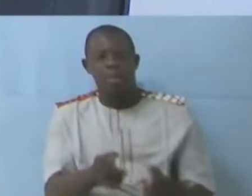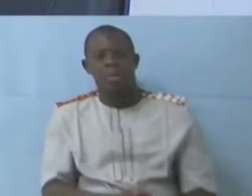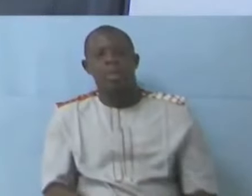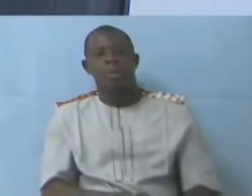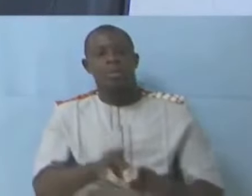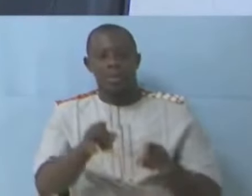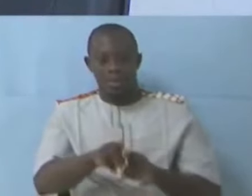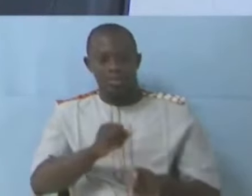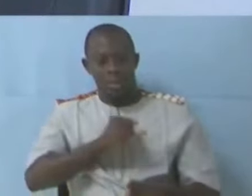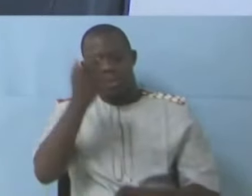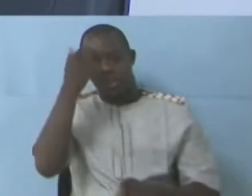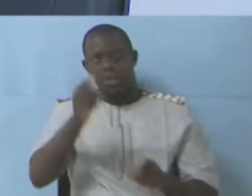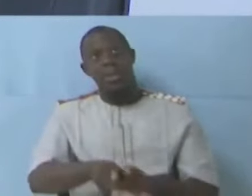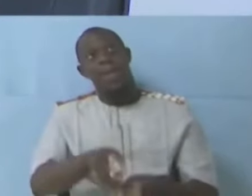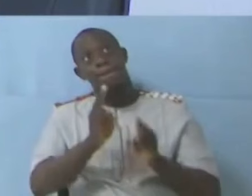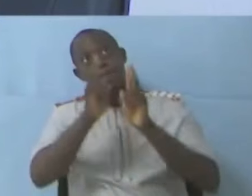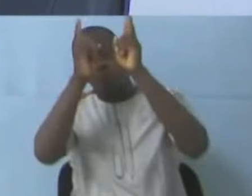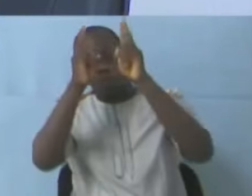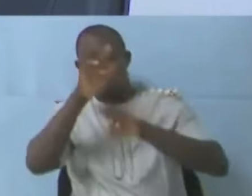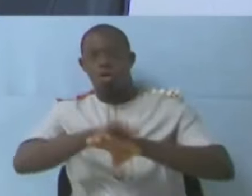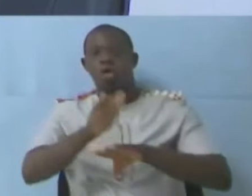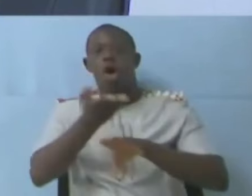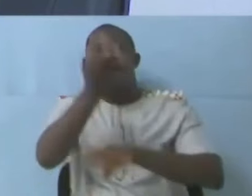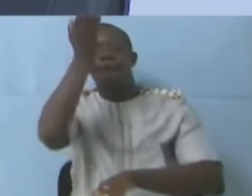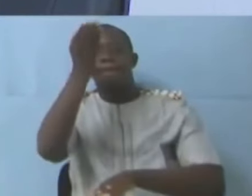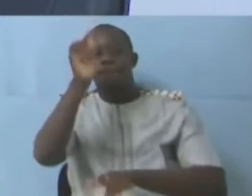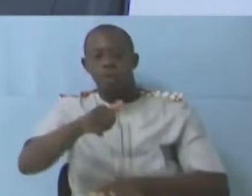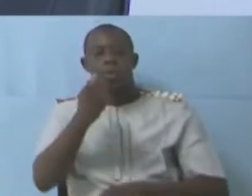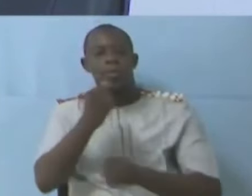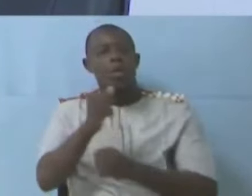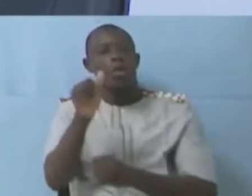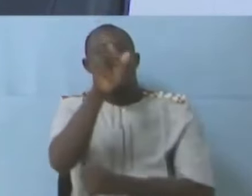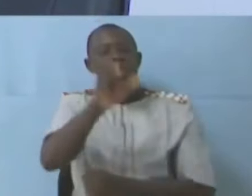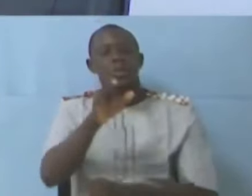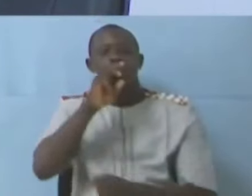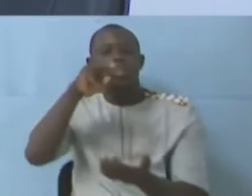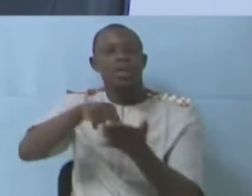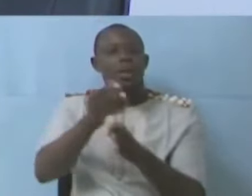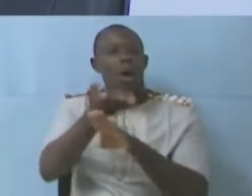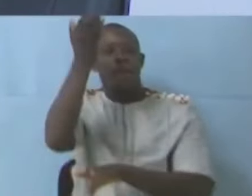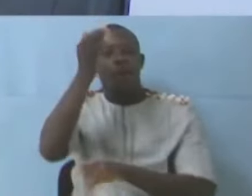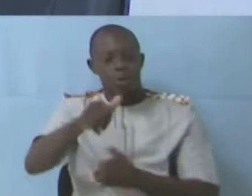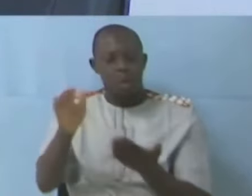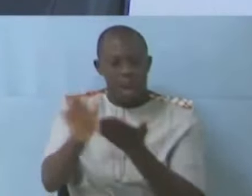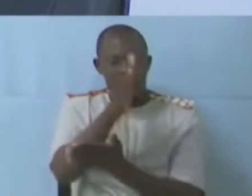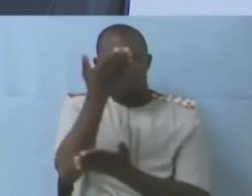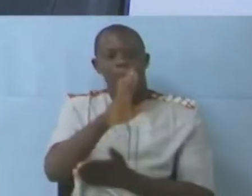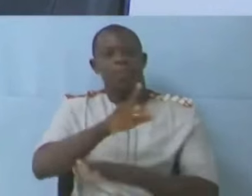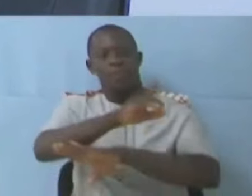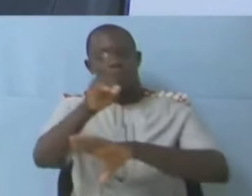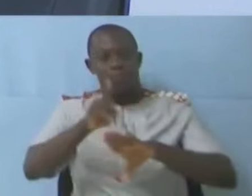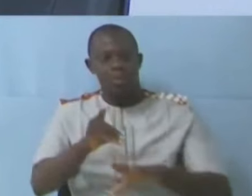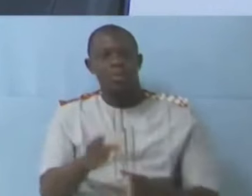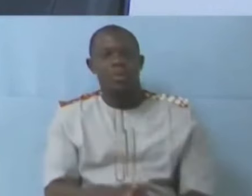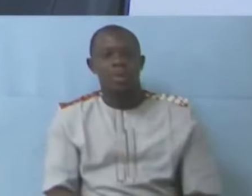tamit ci kaw pour gona bi gene fofu nonu. So I returned another shot for the up sentry so that he can leave. So